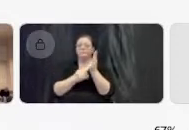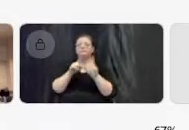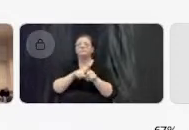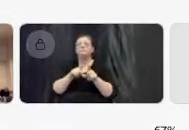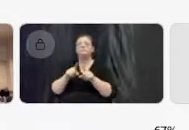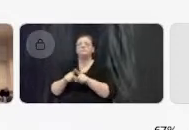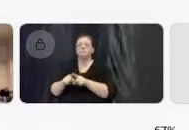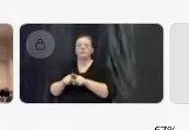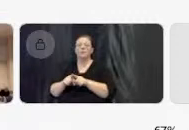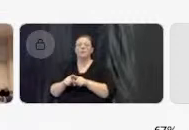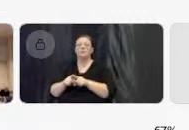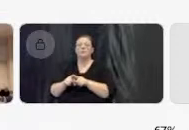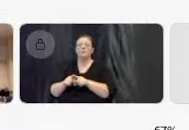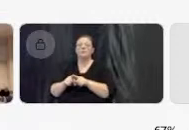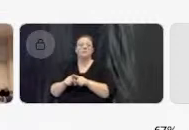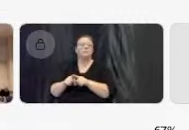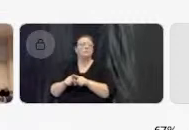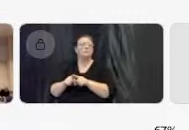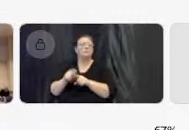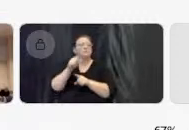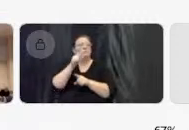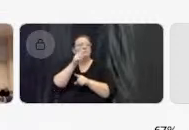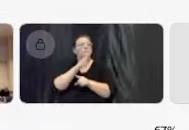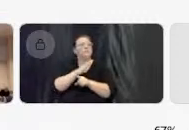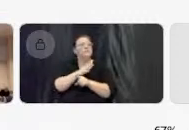as, and Miss